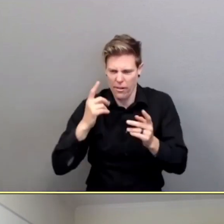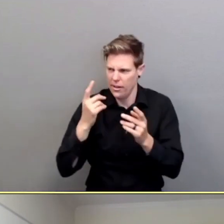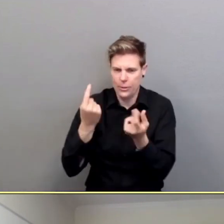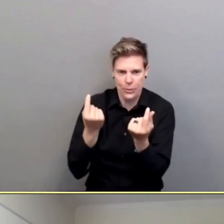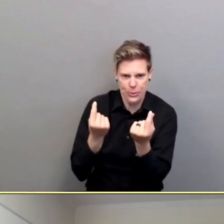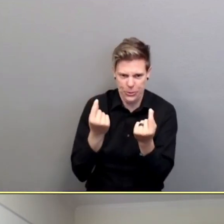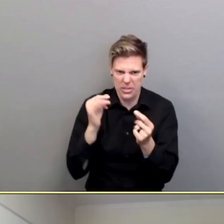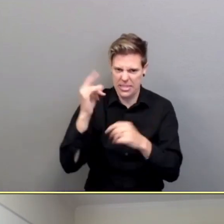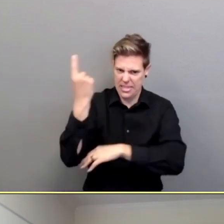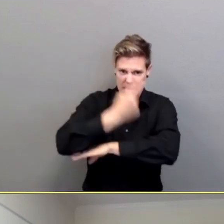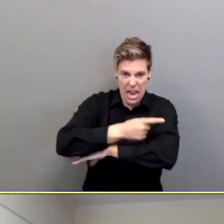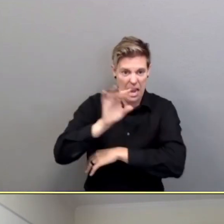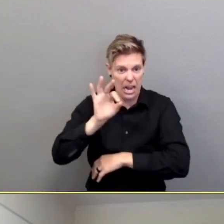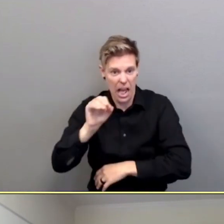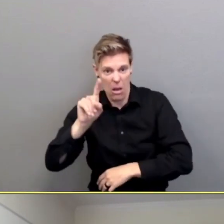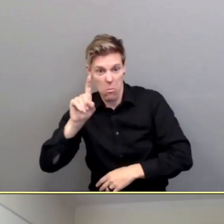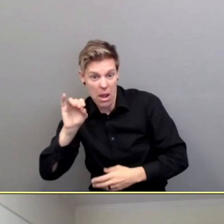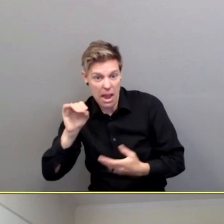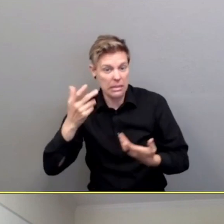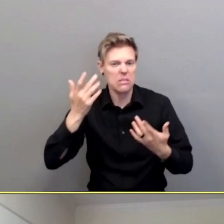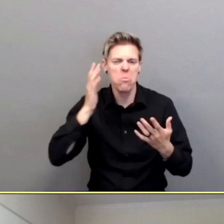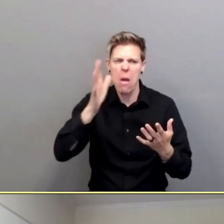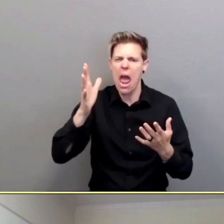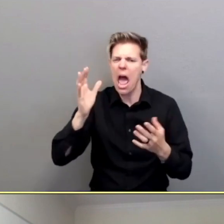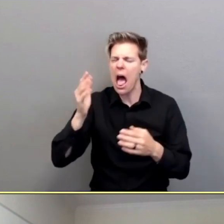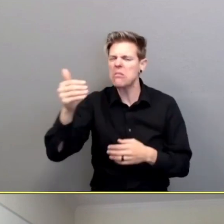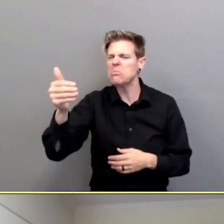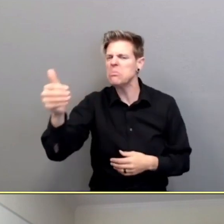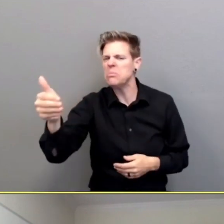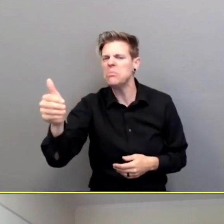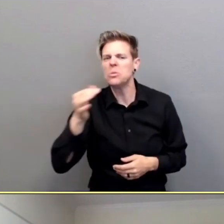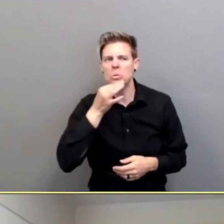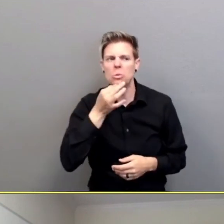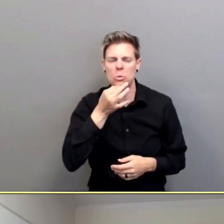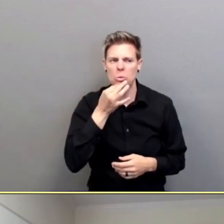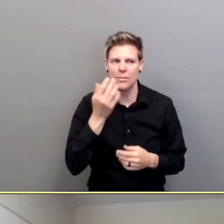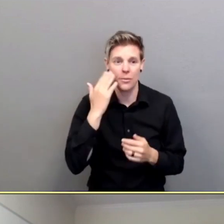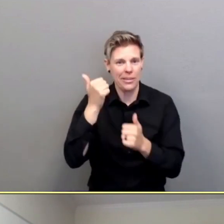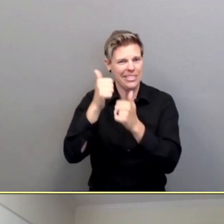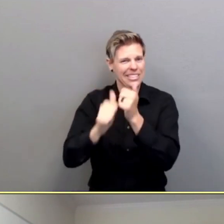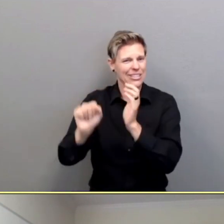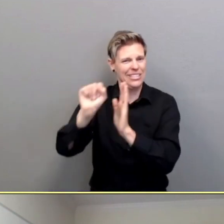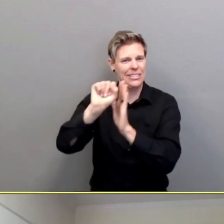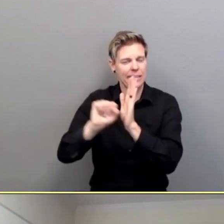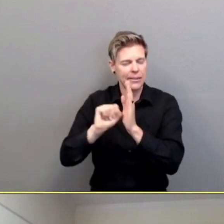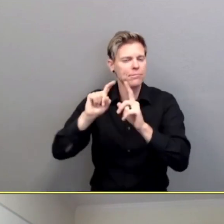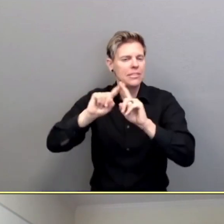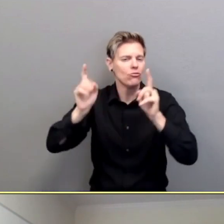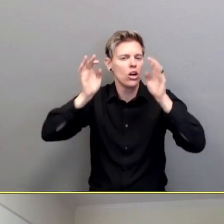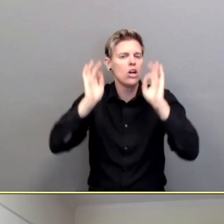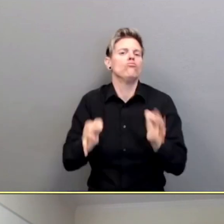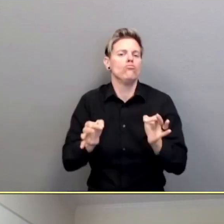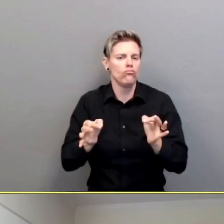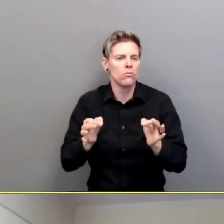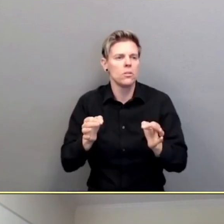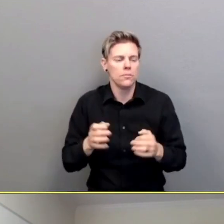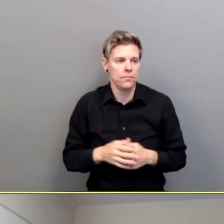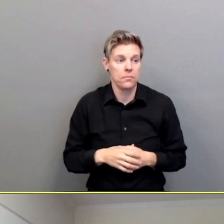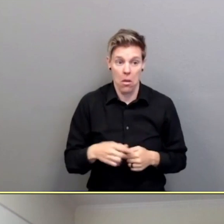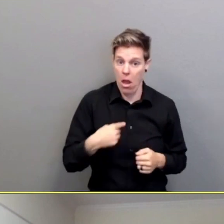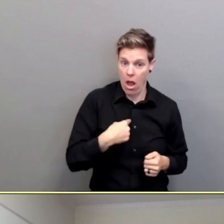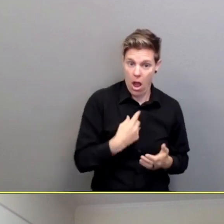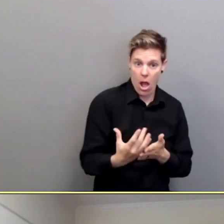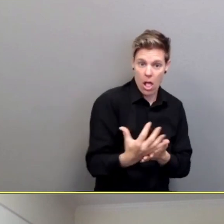information. You know, what states collect, we give it to CDC, and if they're able